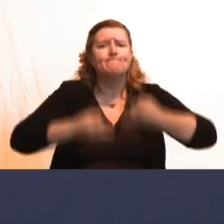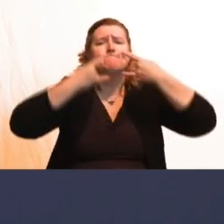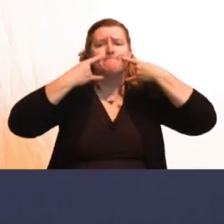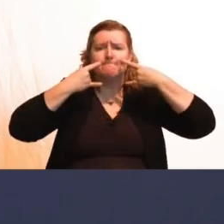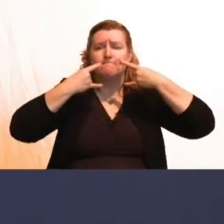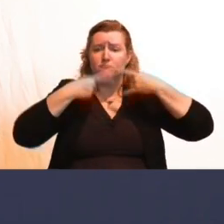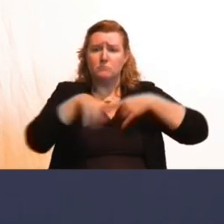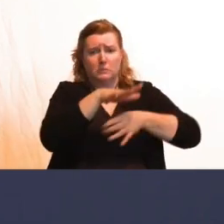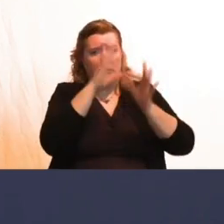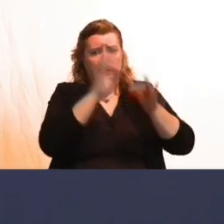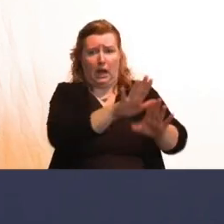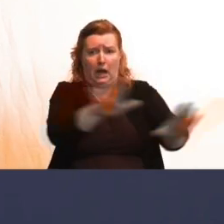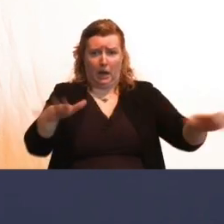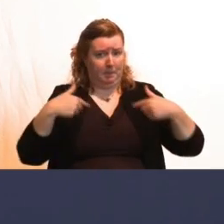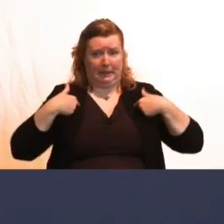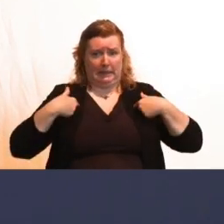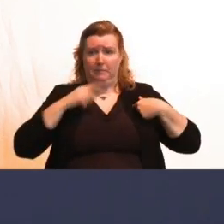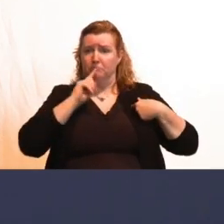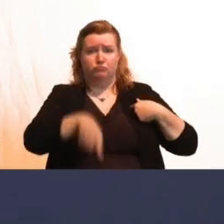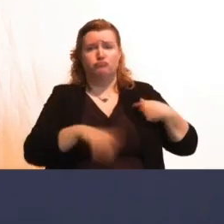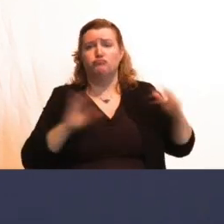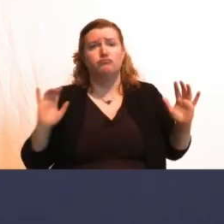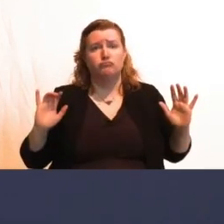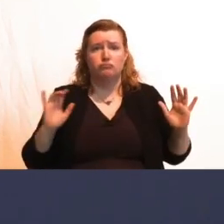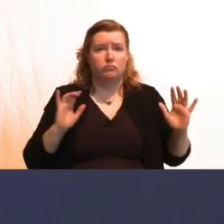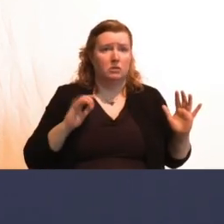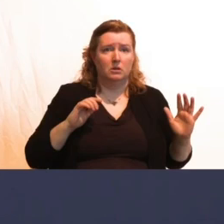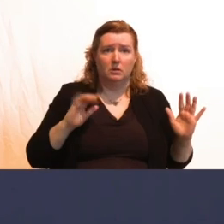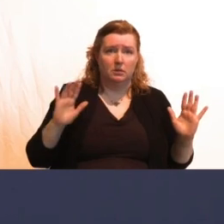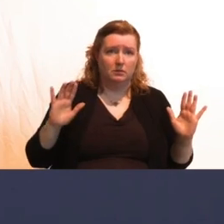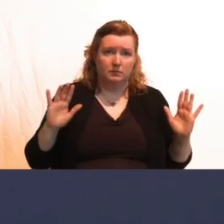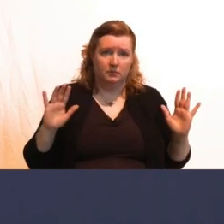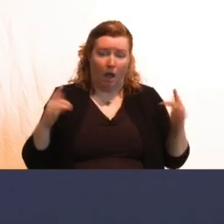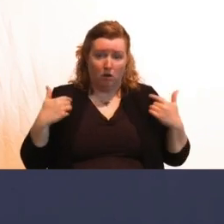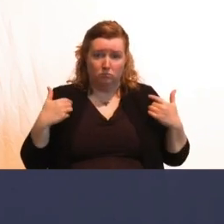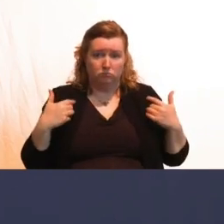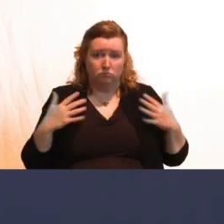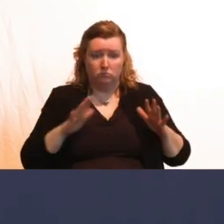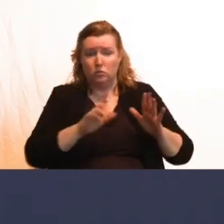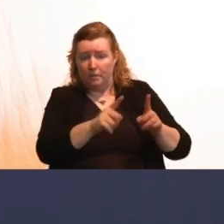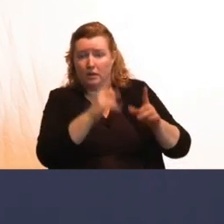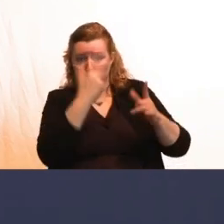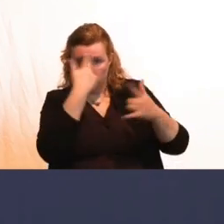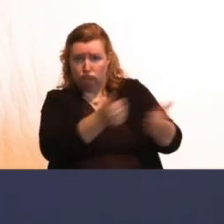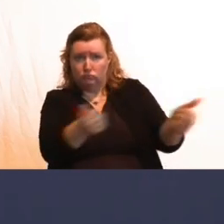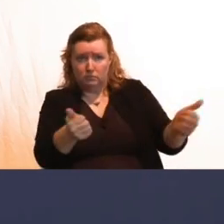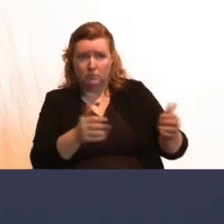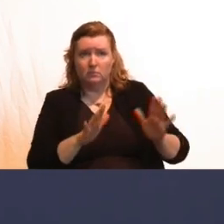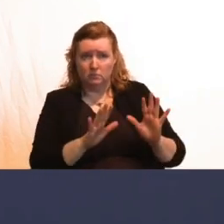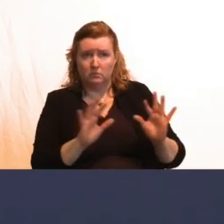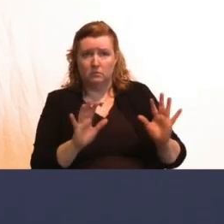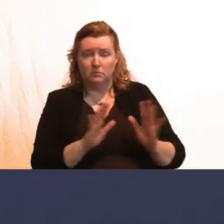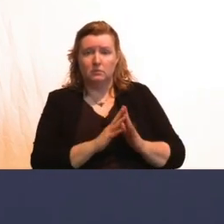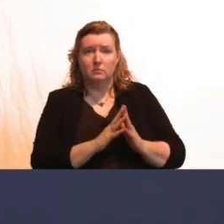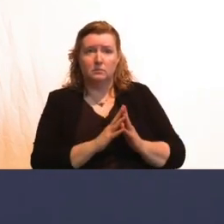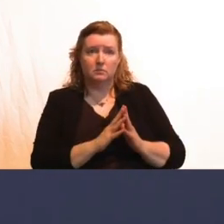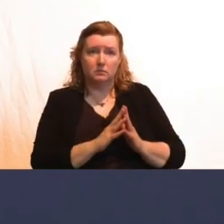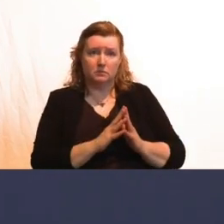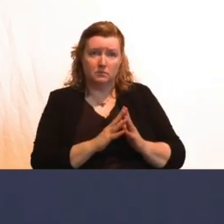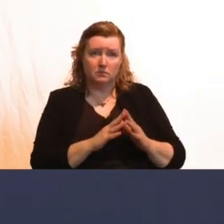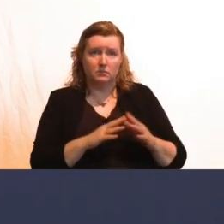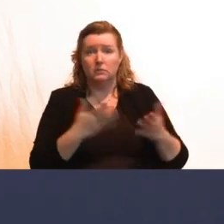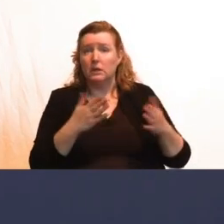that. And I'd say the basic stuff when you're inside, you just ought to be more cognizant, even whether it's a school or a bar